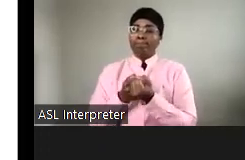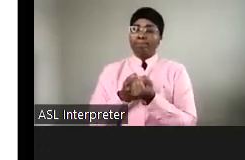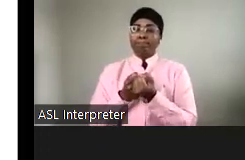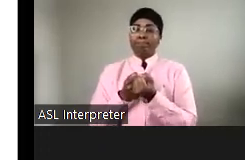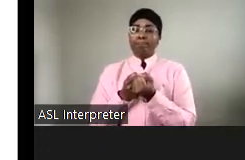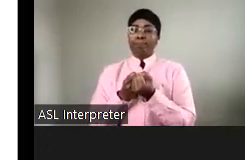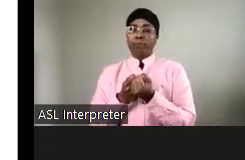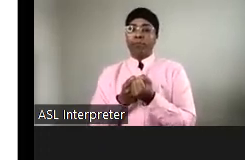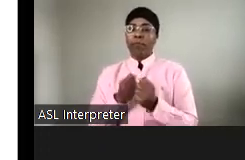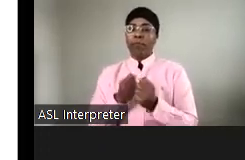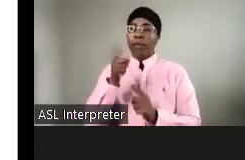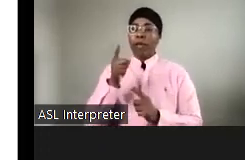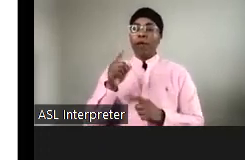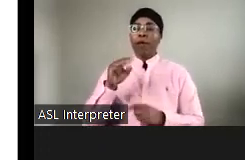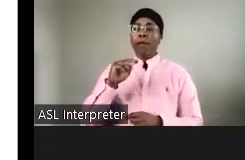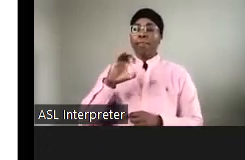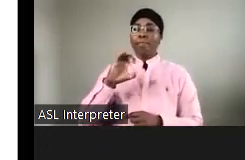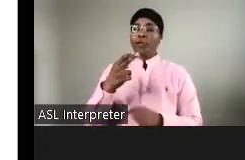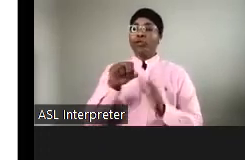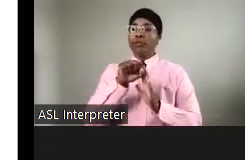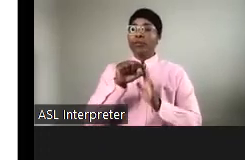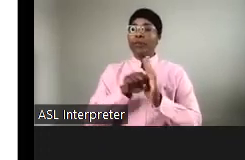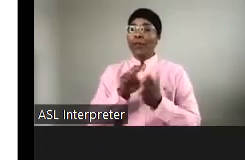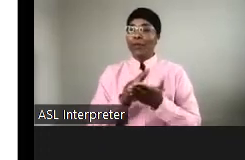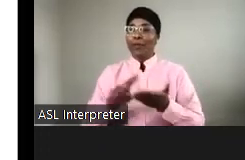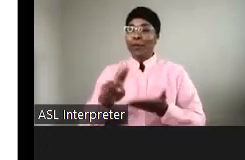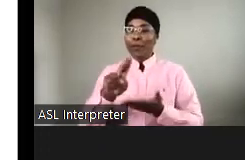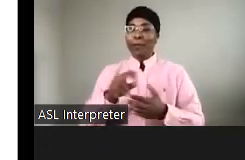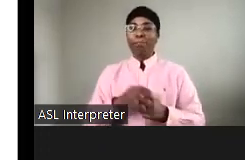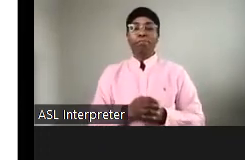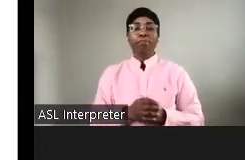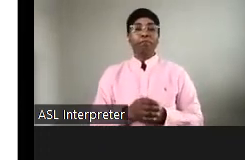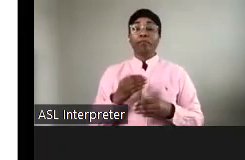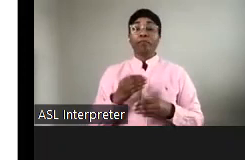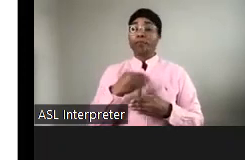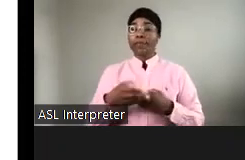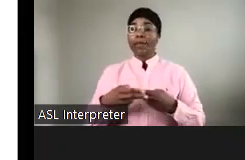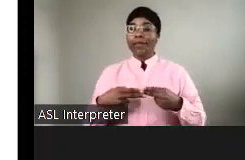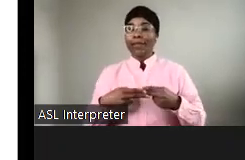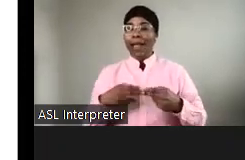for Eric, just ask him and he will say yes. Next slide.